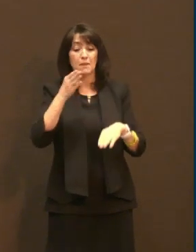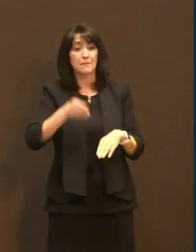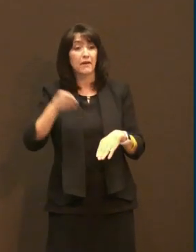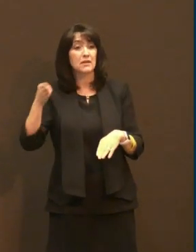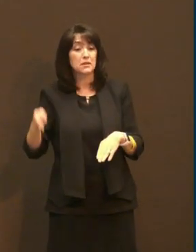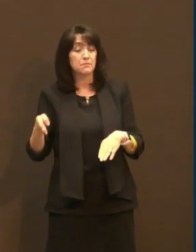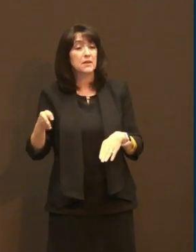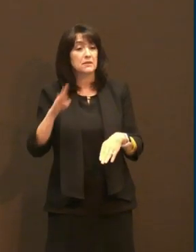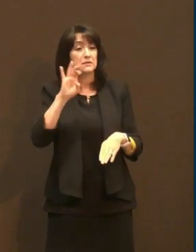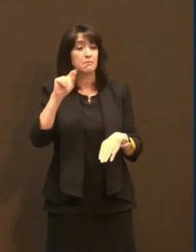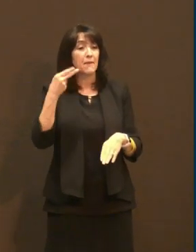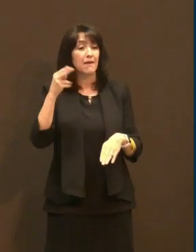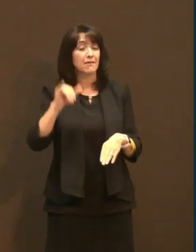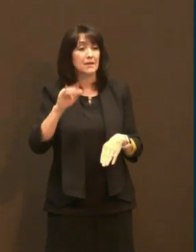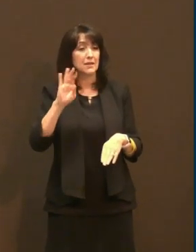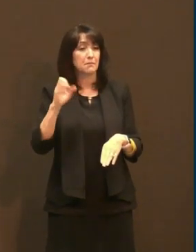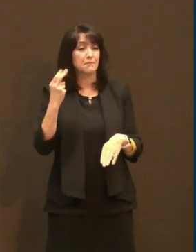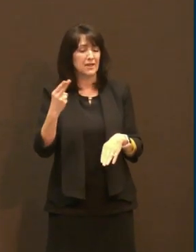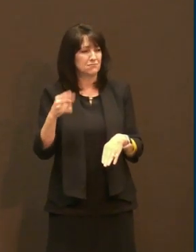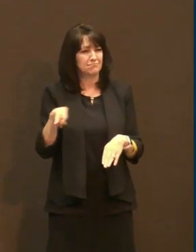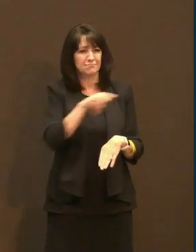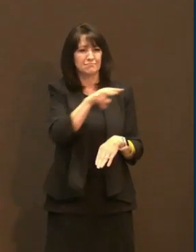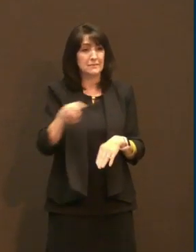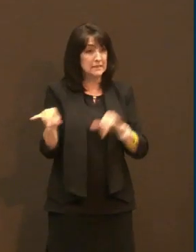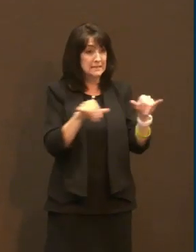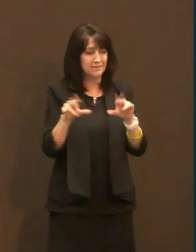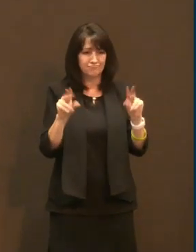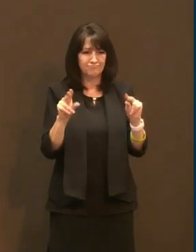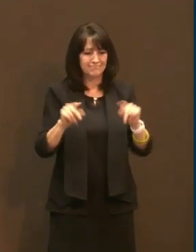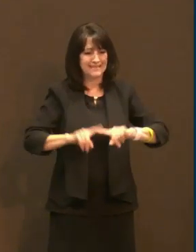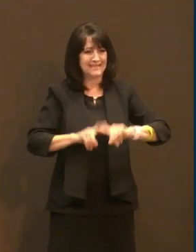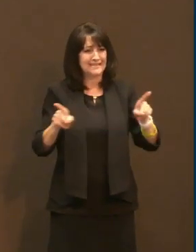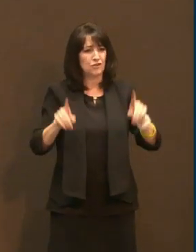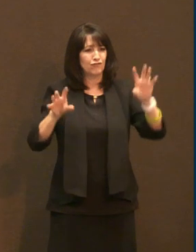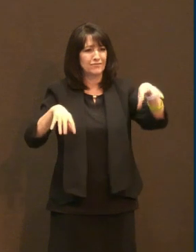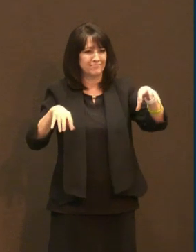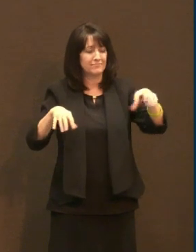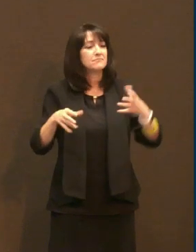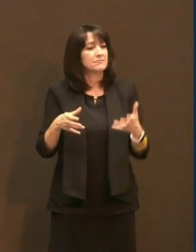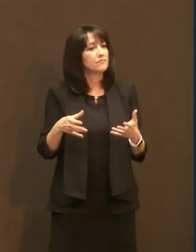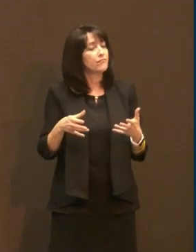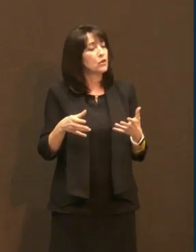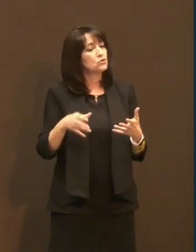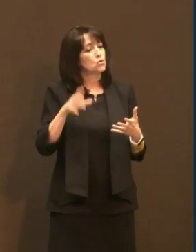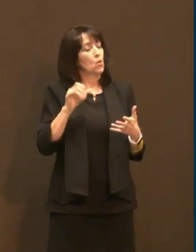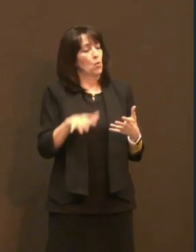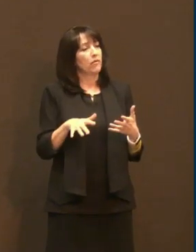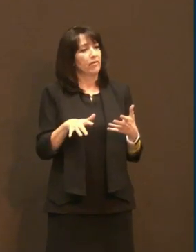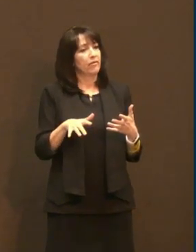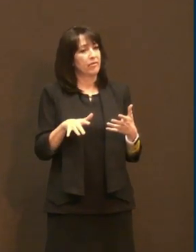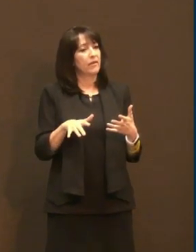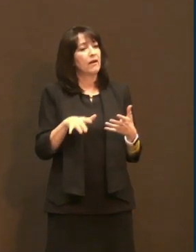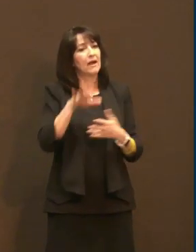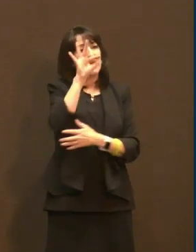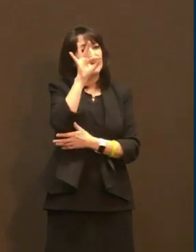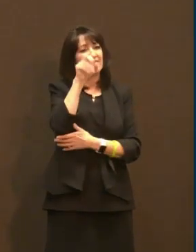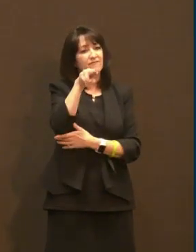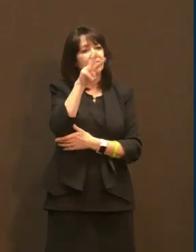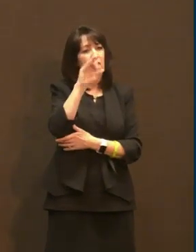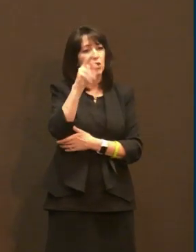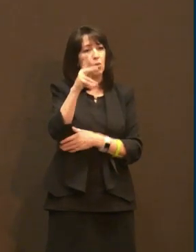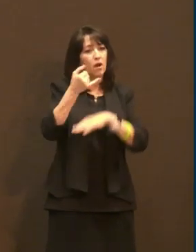others. We had a call with the mayors today, earlier today, and a lot of the beach issues came up. Fenwick Island in particular was